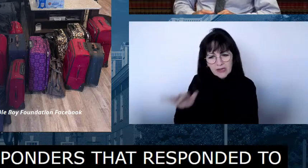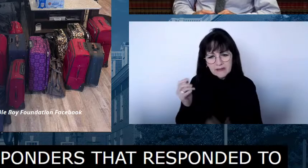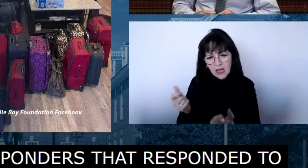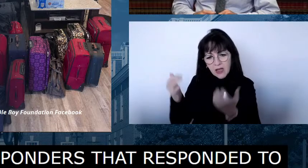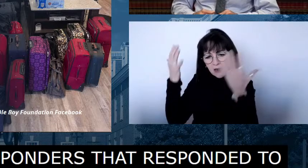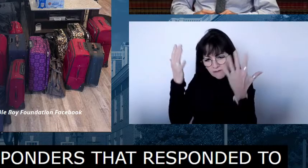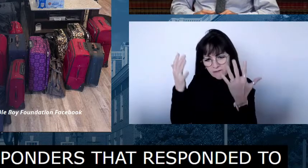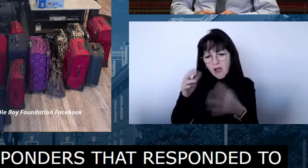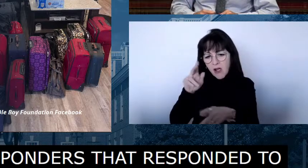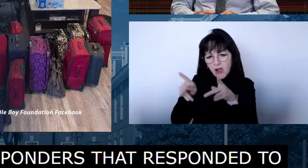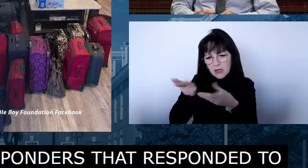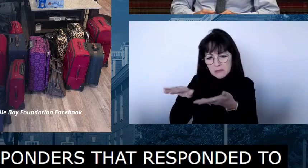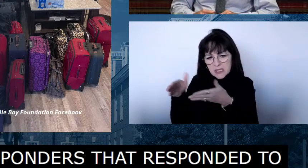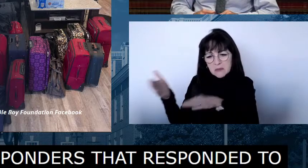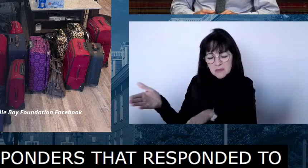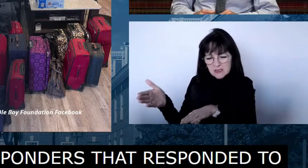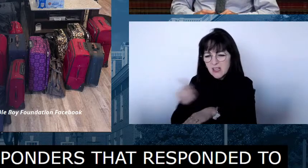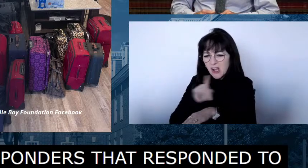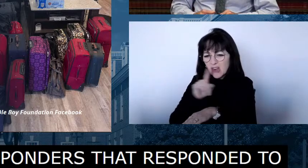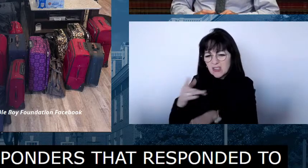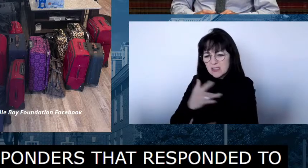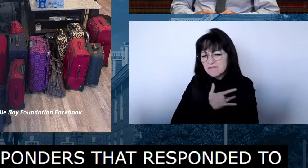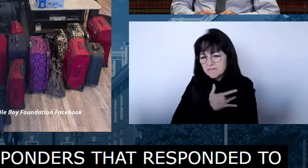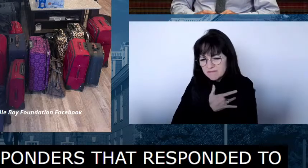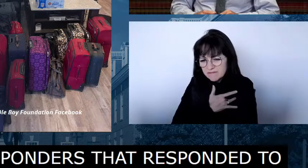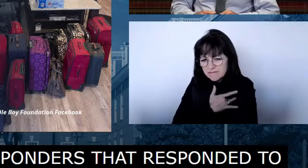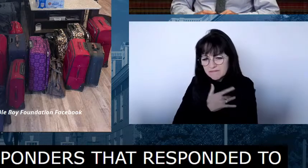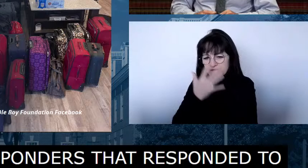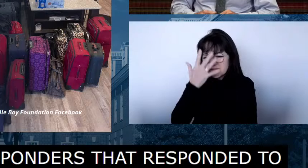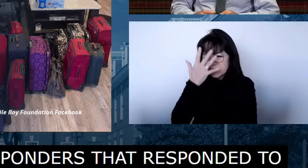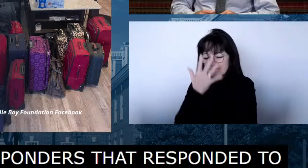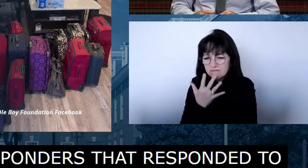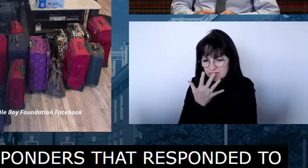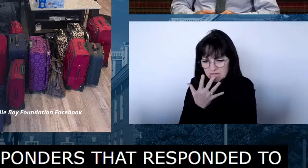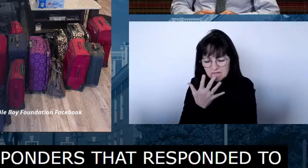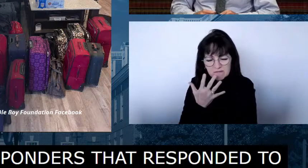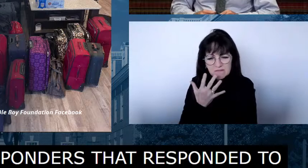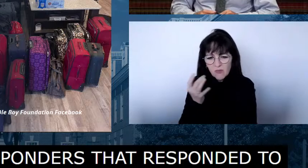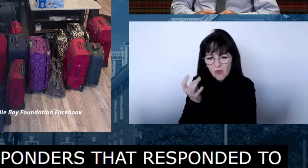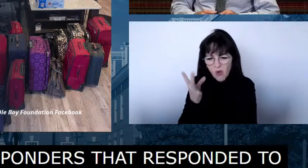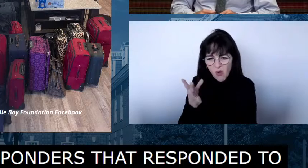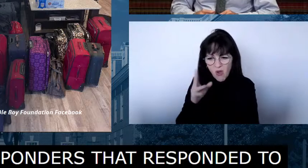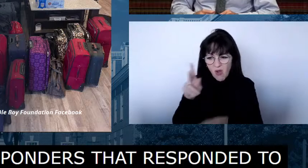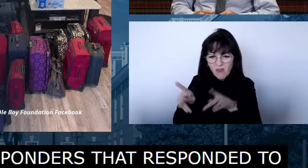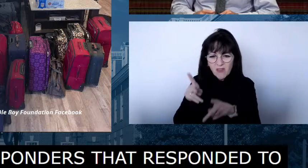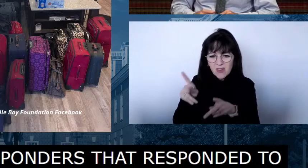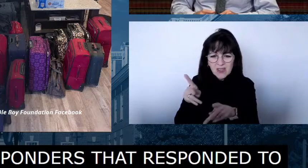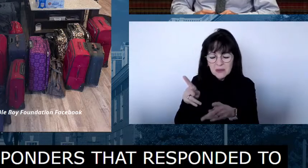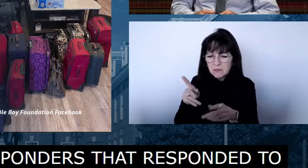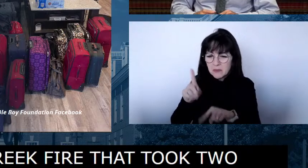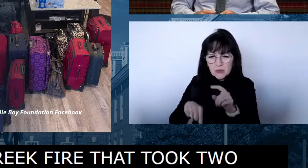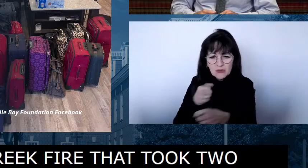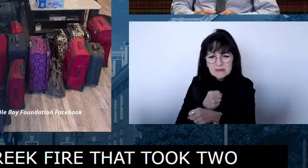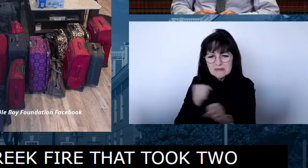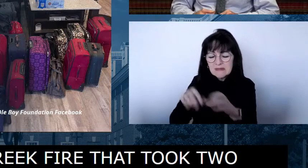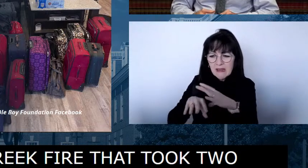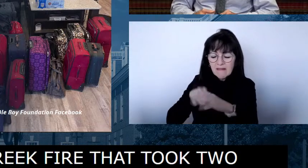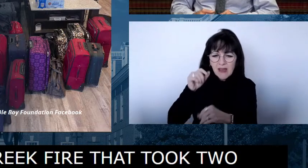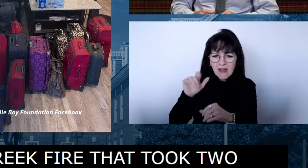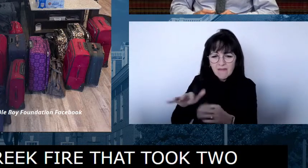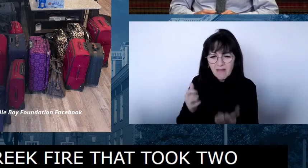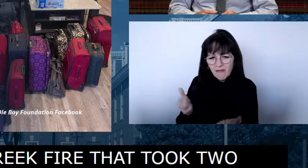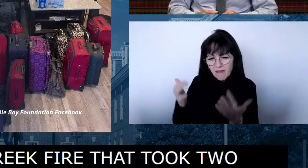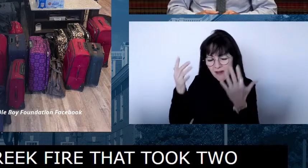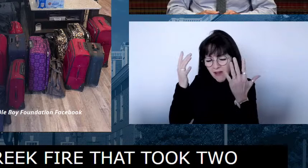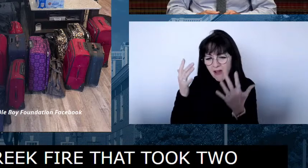lives like that is really just pulls on your heartstrings. And of course, our thanks go out to all those responders. I know it takes its